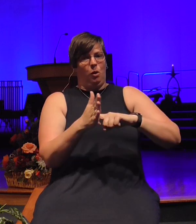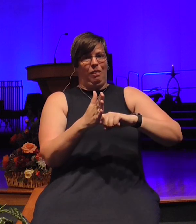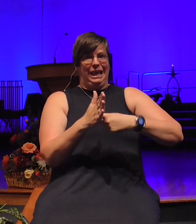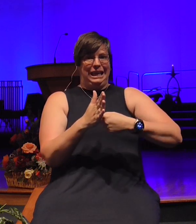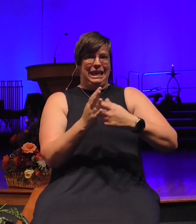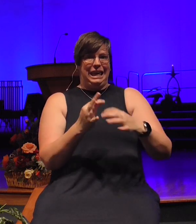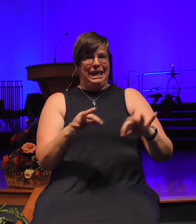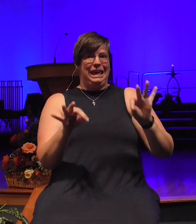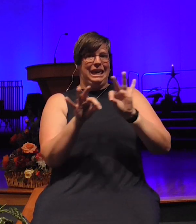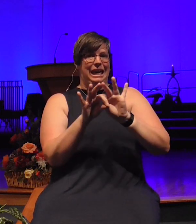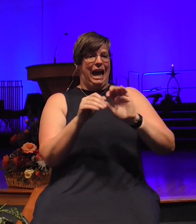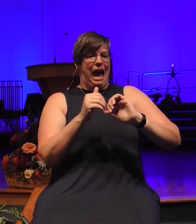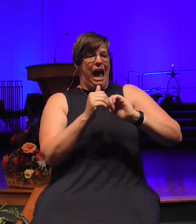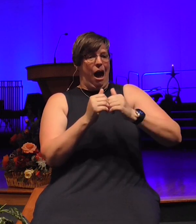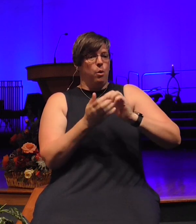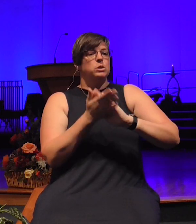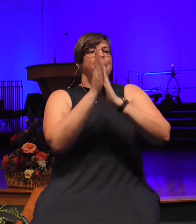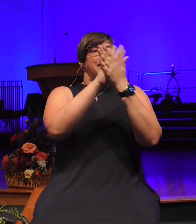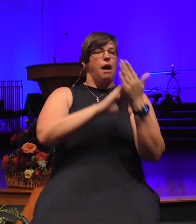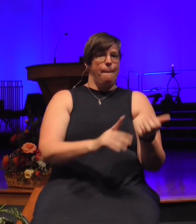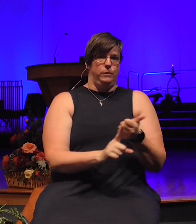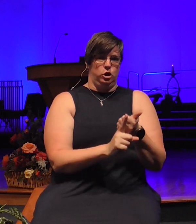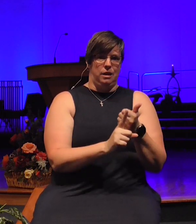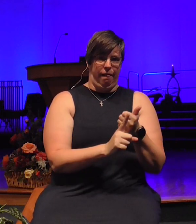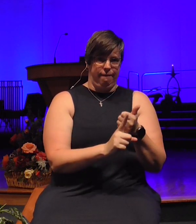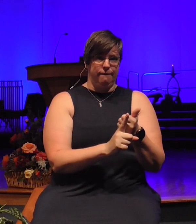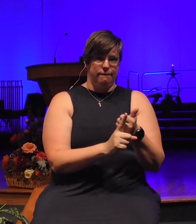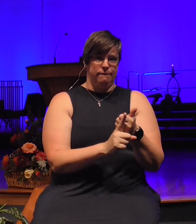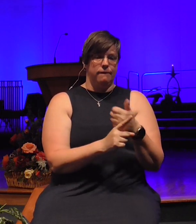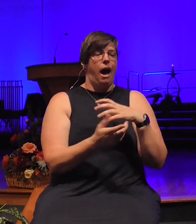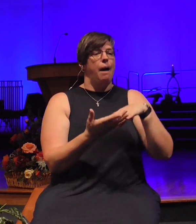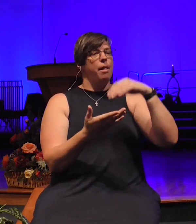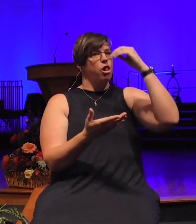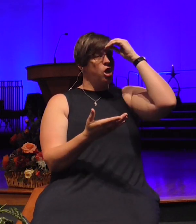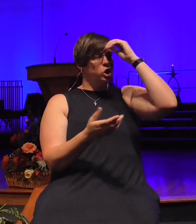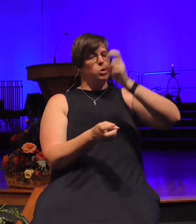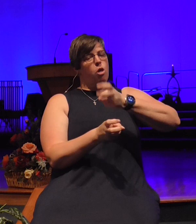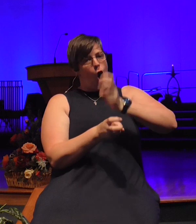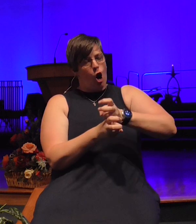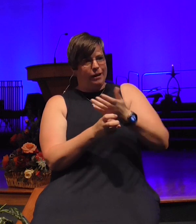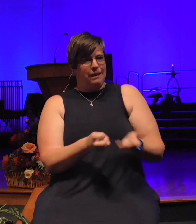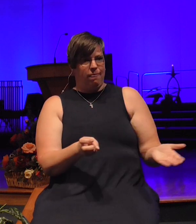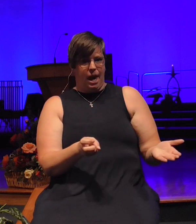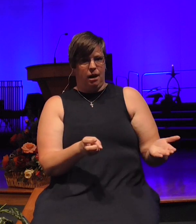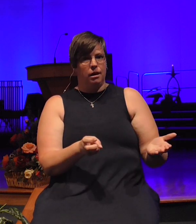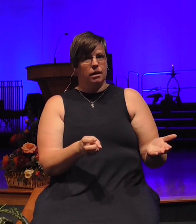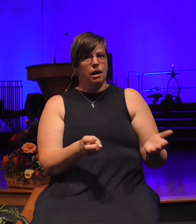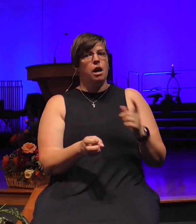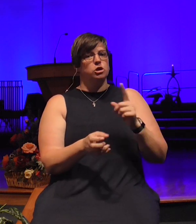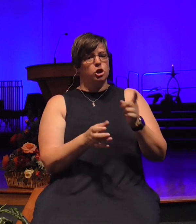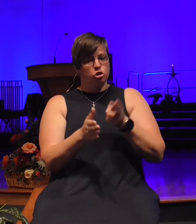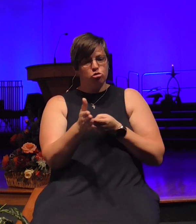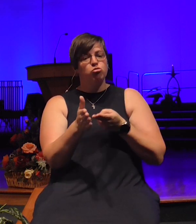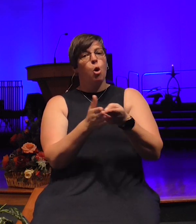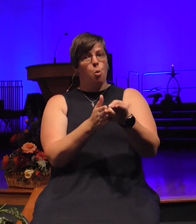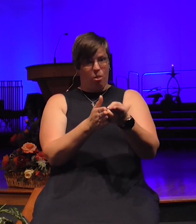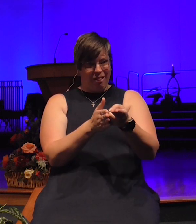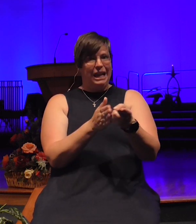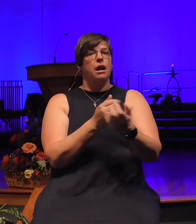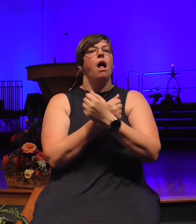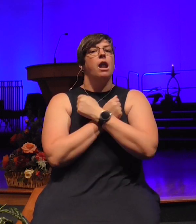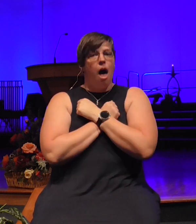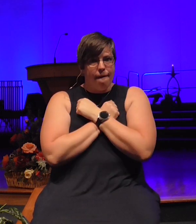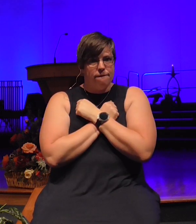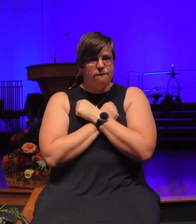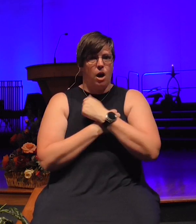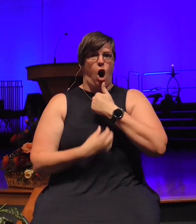truly become yourself, which is to learn to do the hardest thing for so many of us to do, to truly,